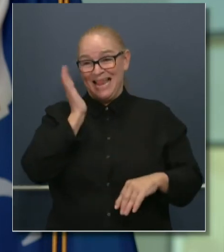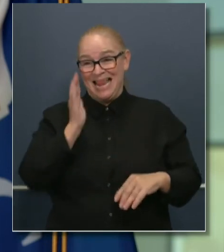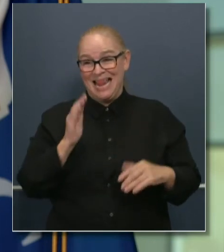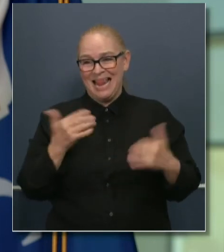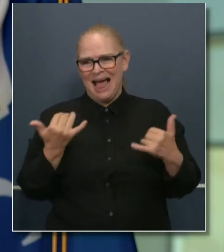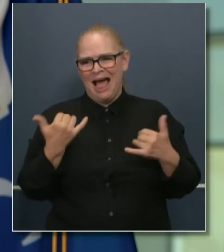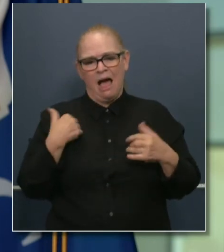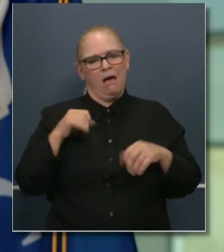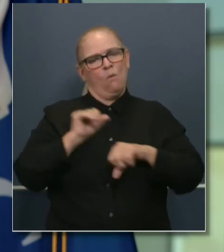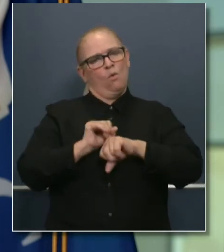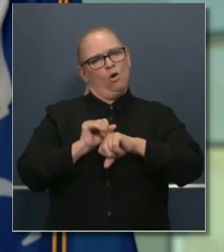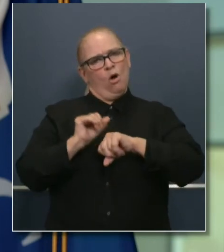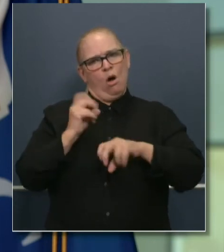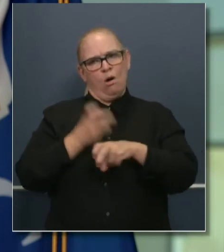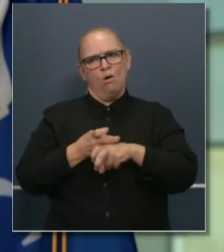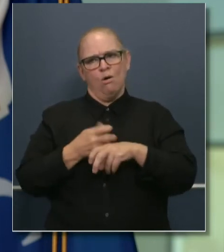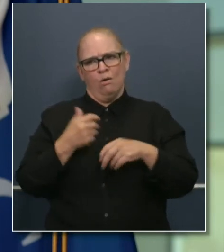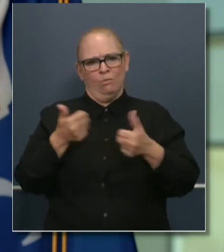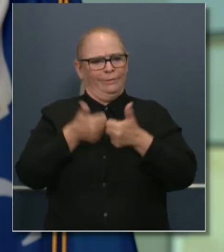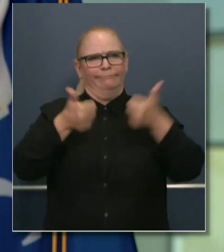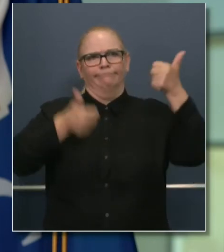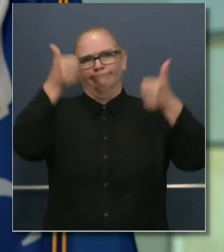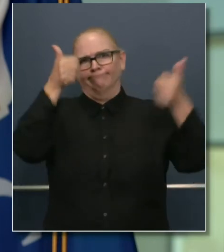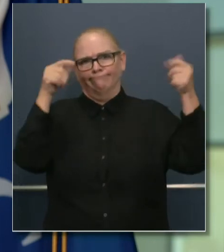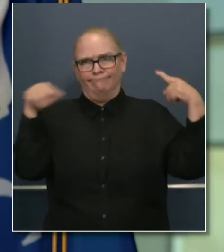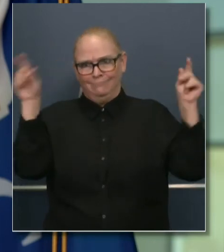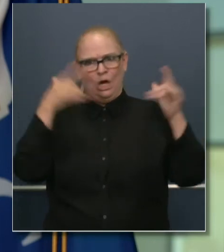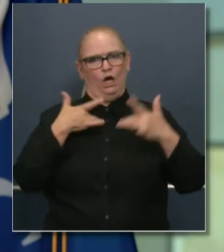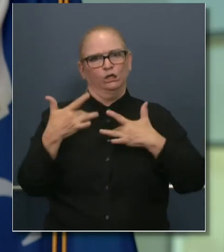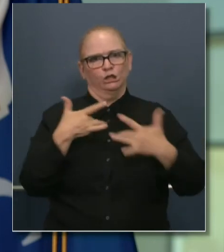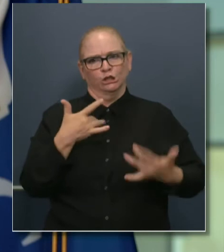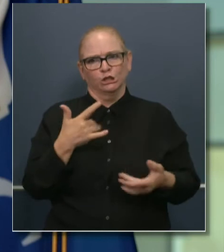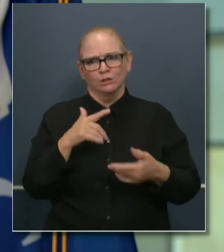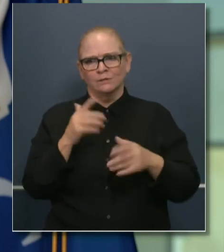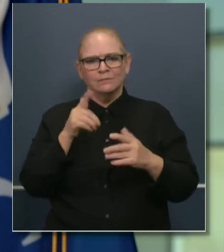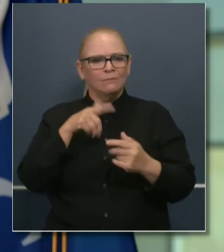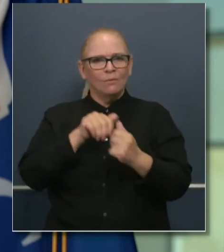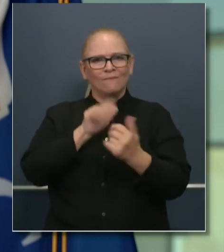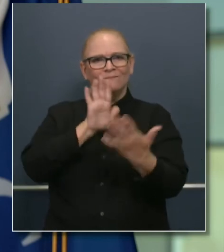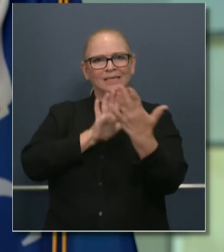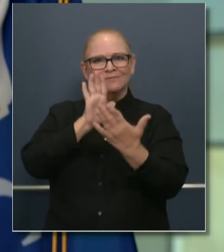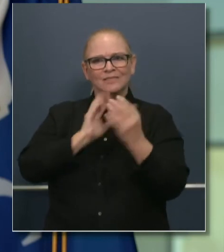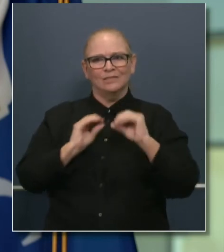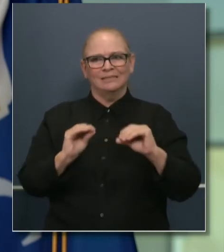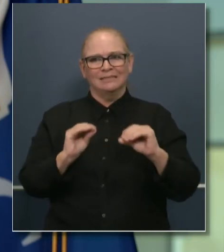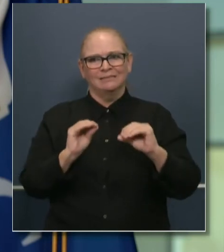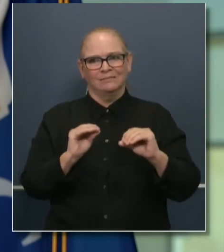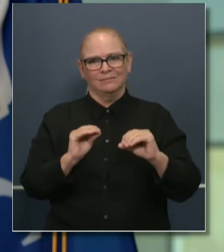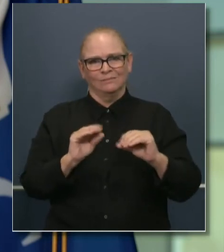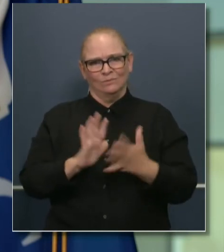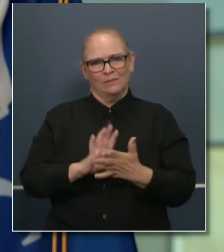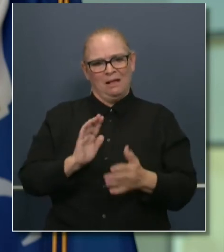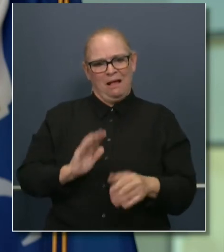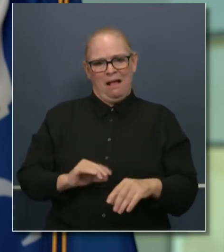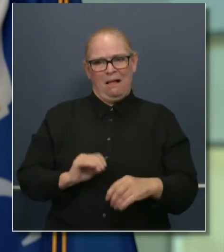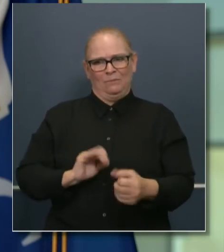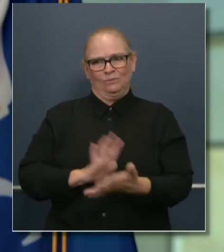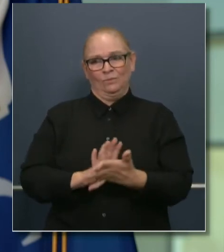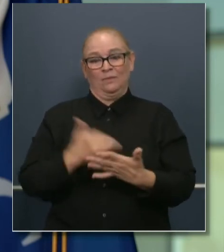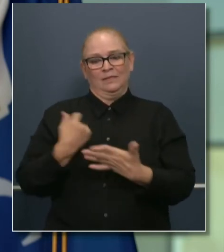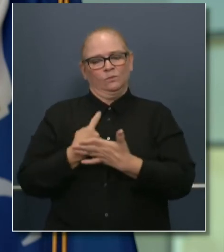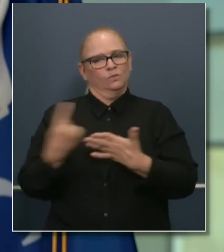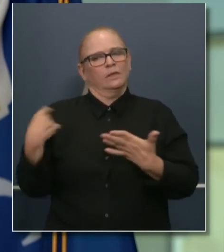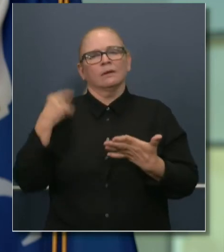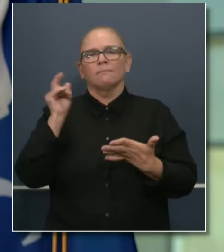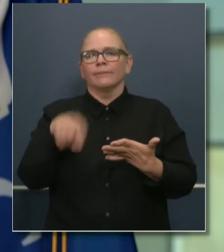expressed concern. We have been engaged a very collaborative process over the last week in particular. There were some